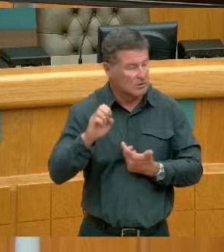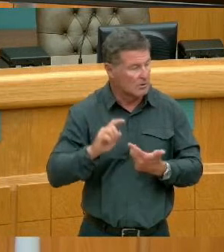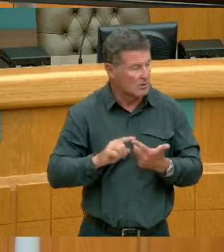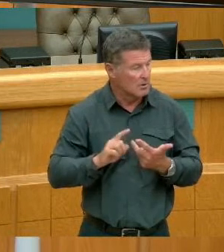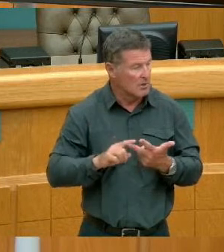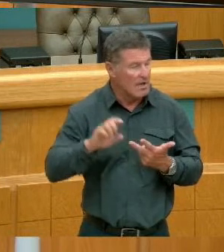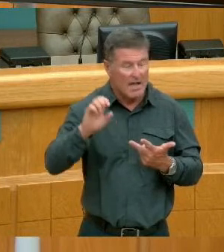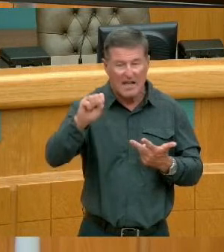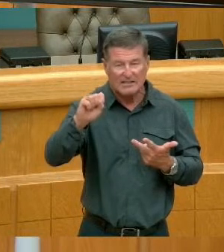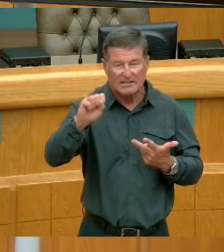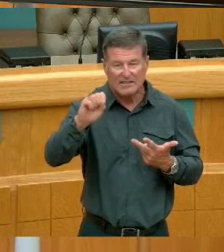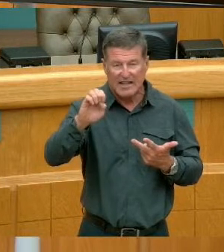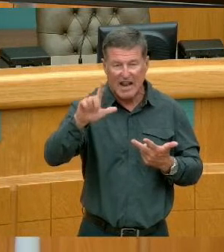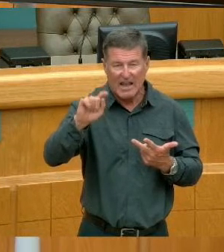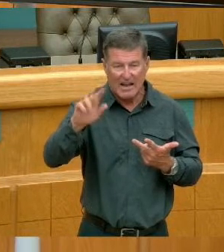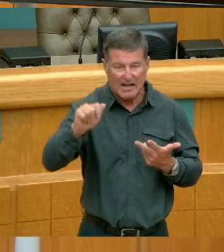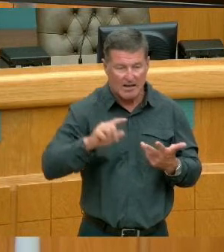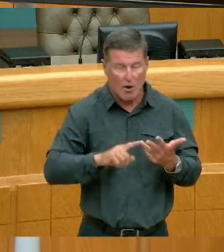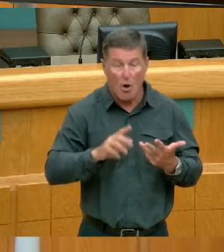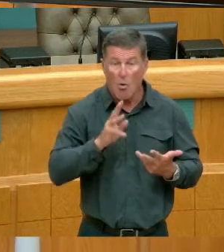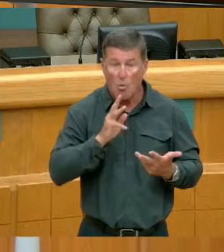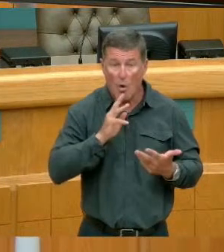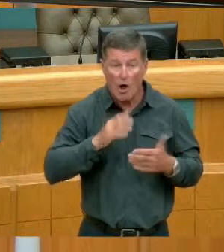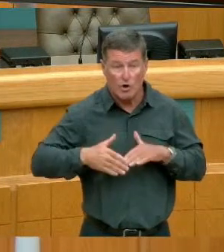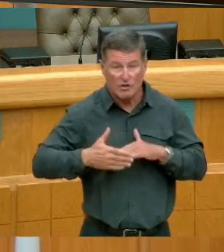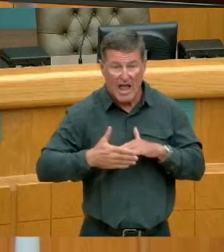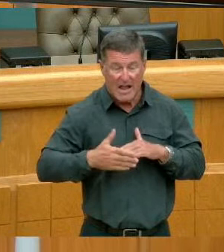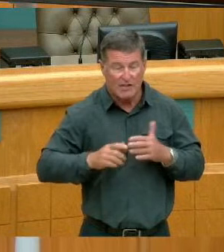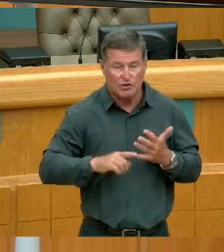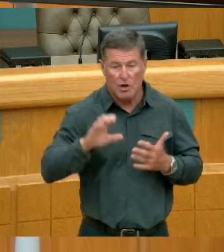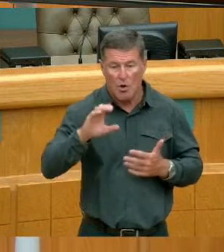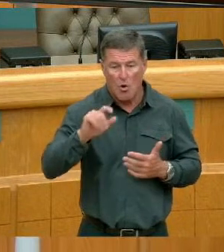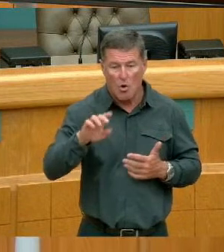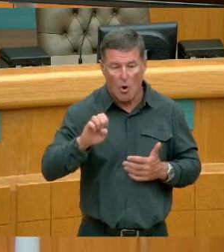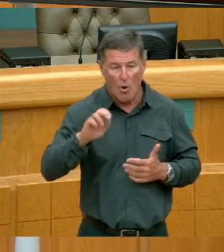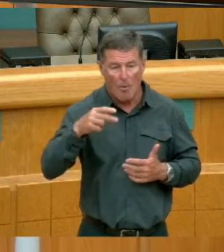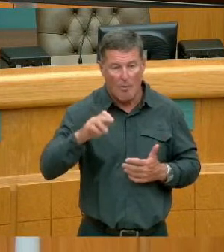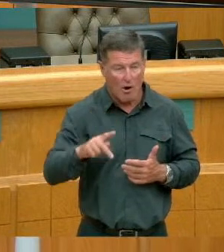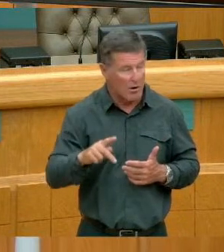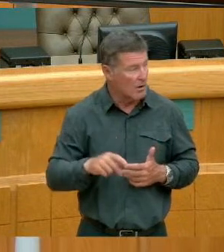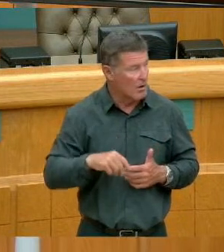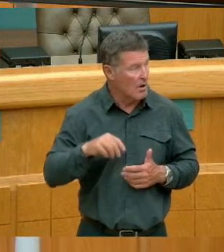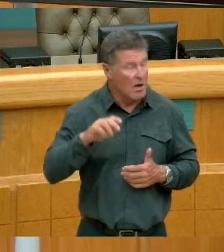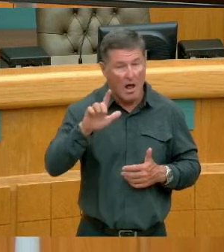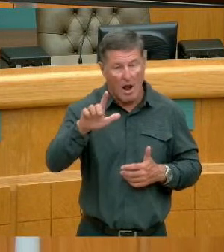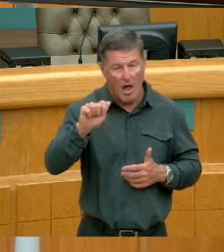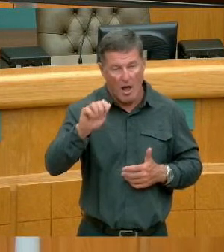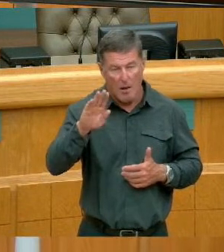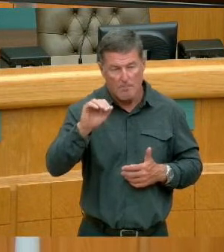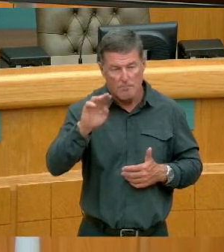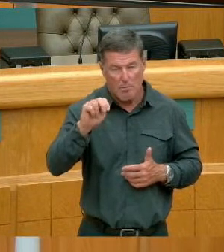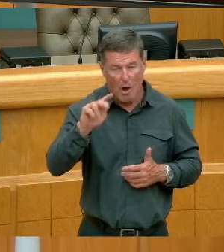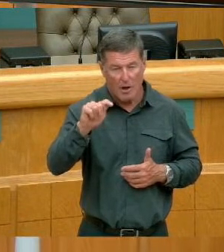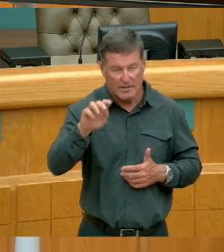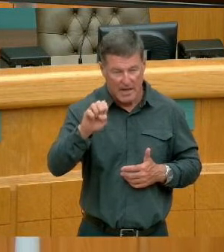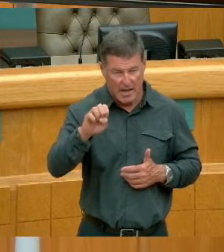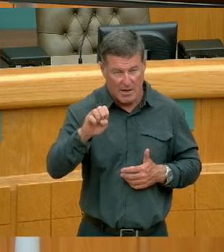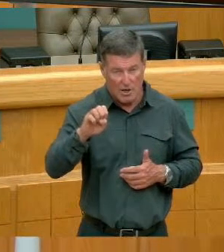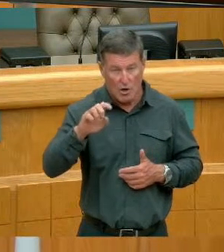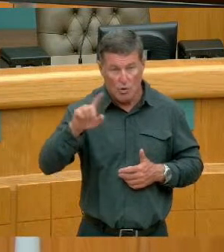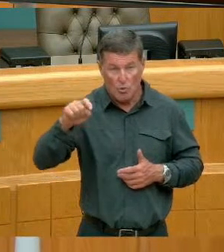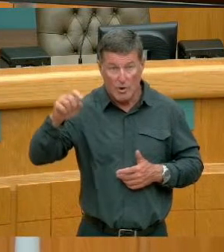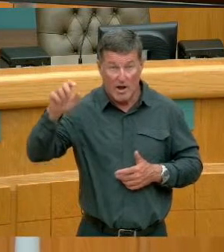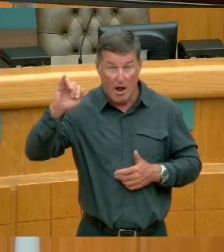the Salinas Park, the Water's Edge Park, Cole Park, Labonte Park, as you enter the city